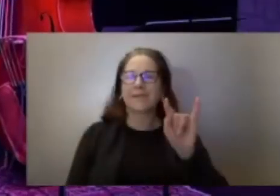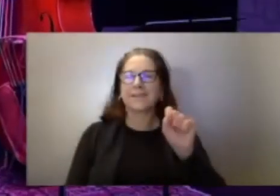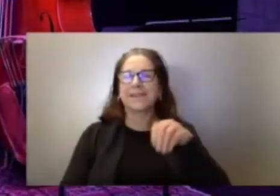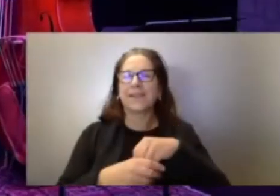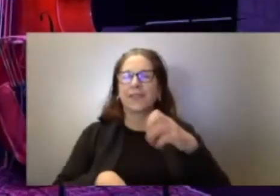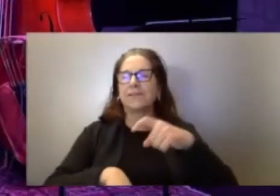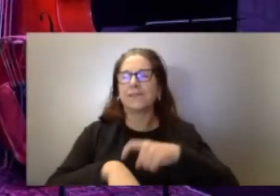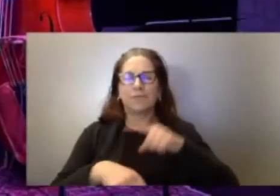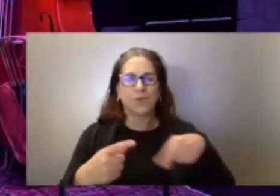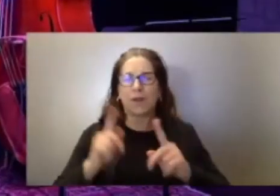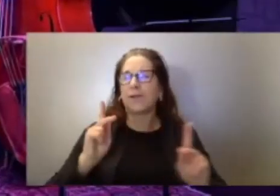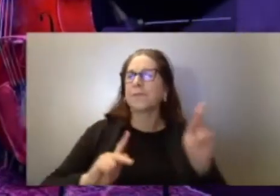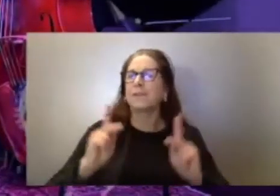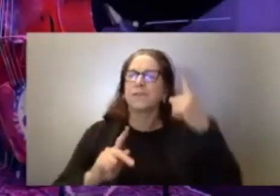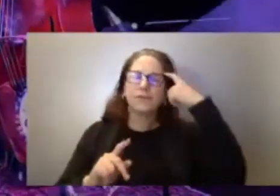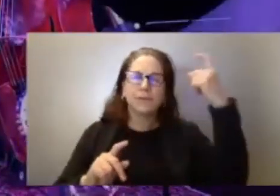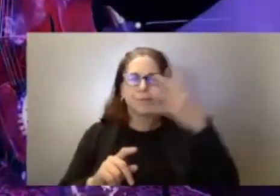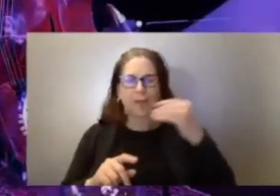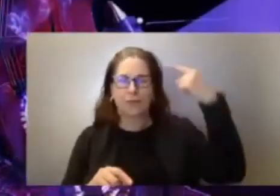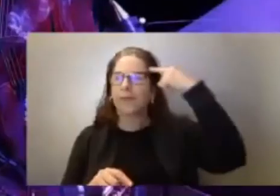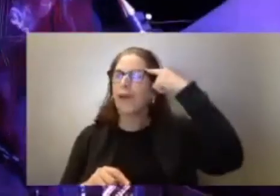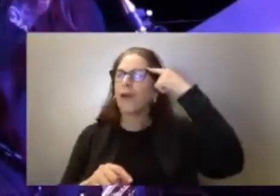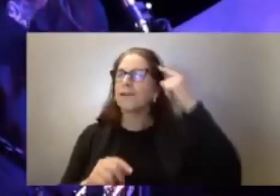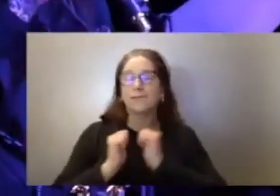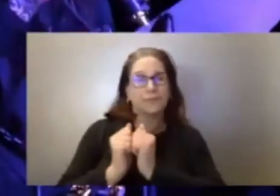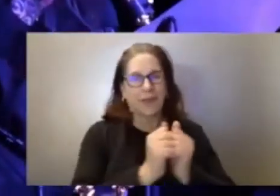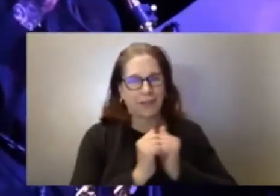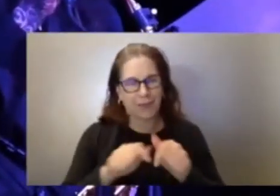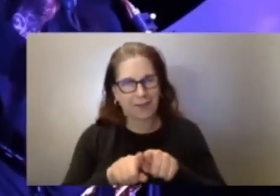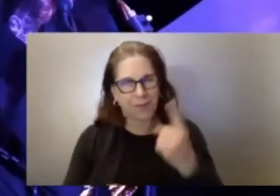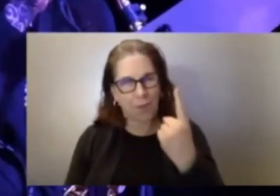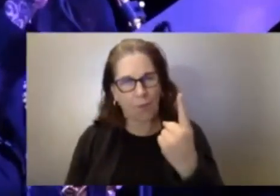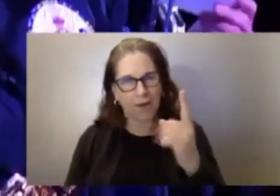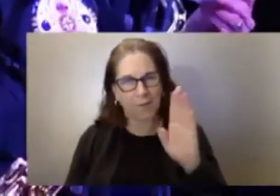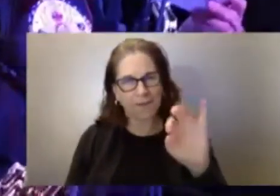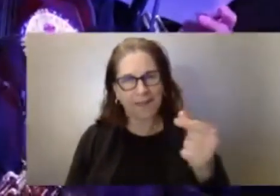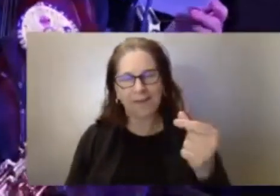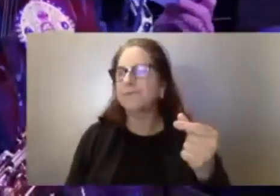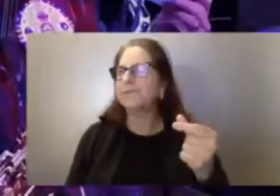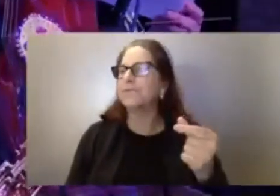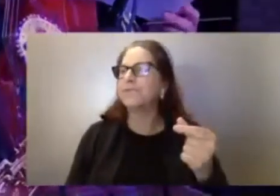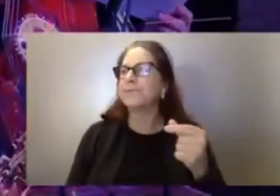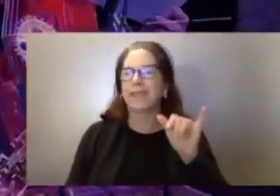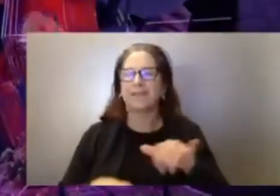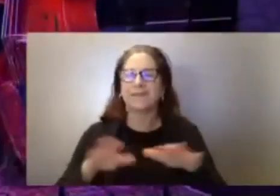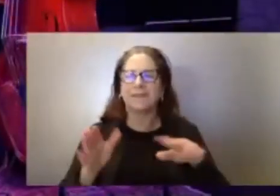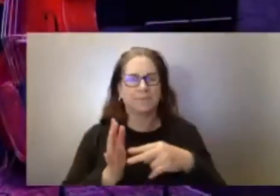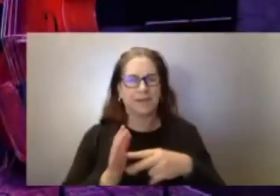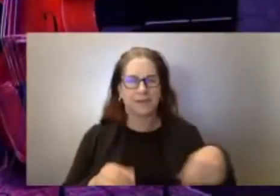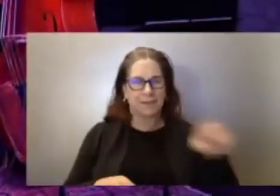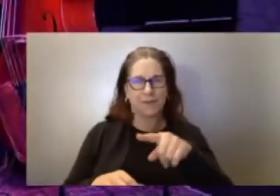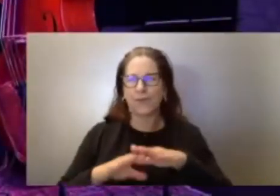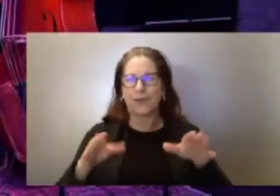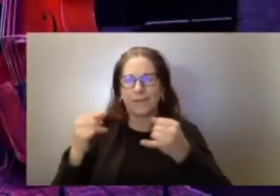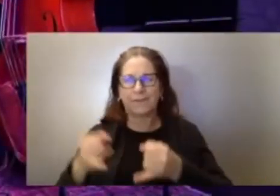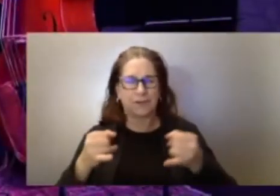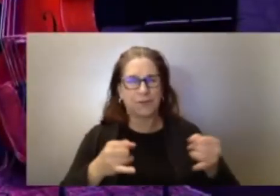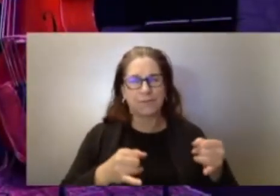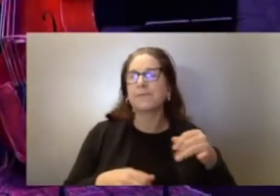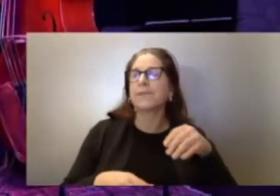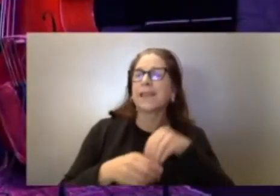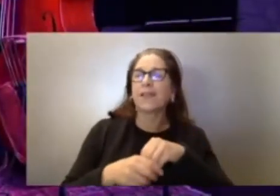It is in the times when people dreamed and thought together as one being. That doesn't mean there weren't individuals. In